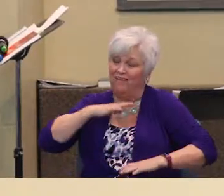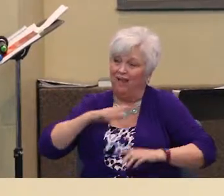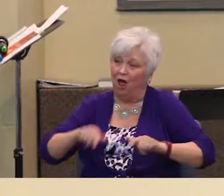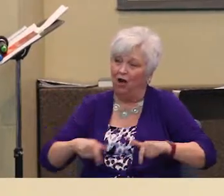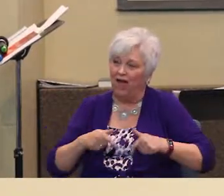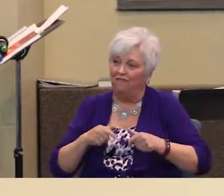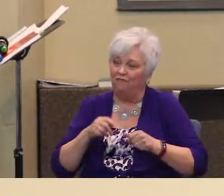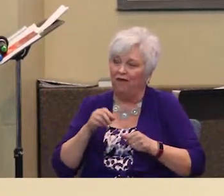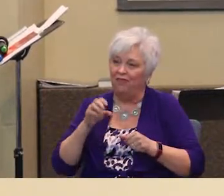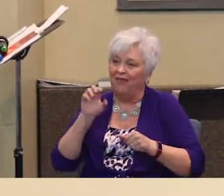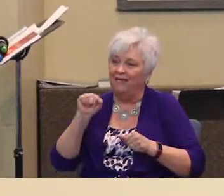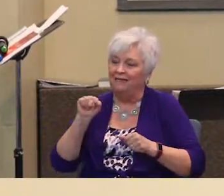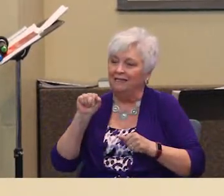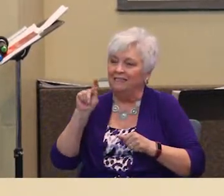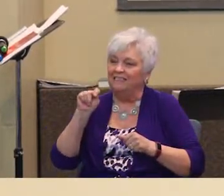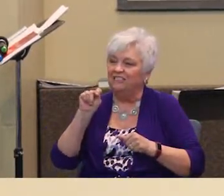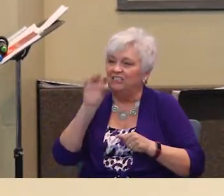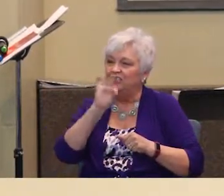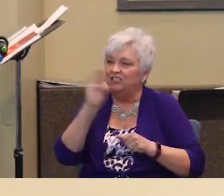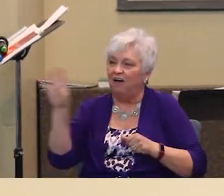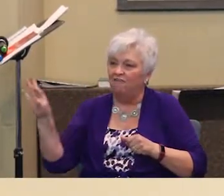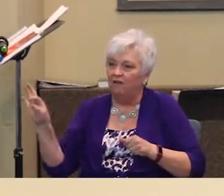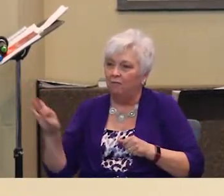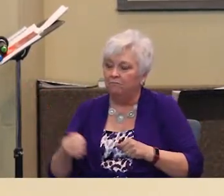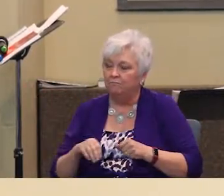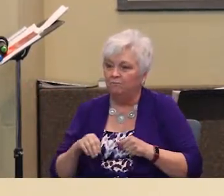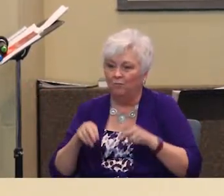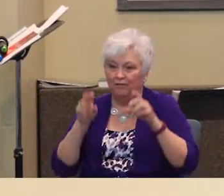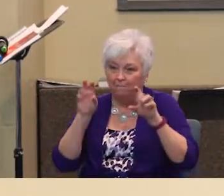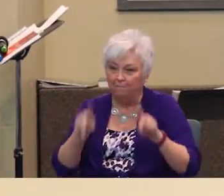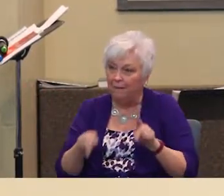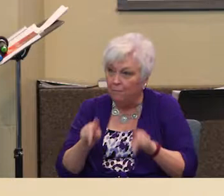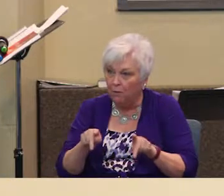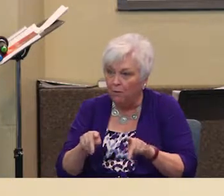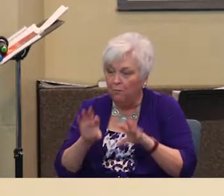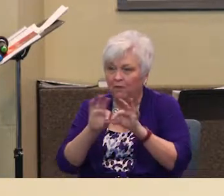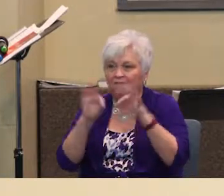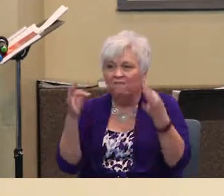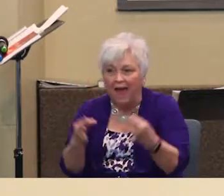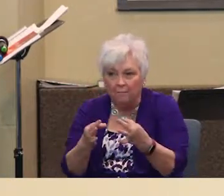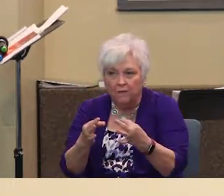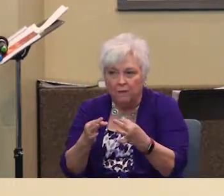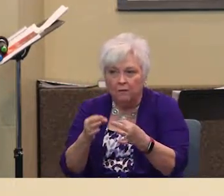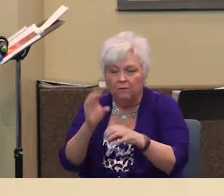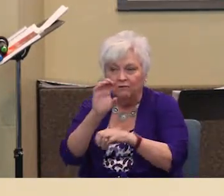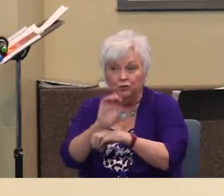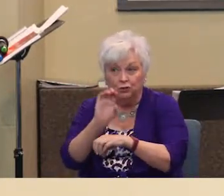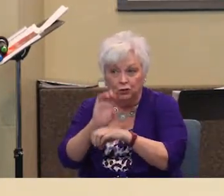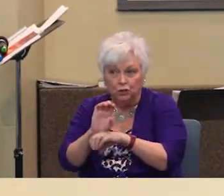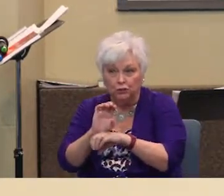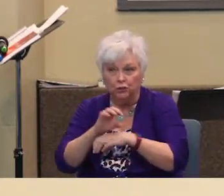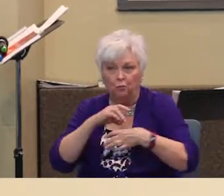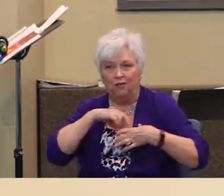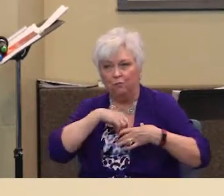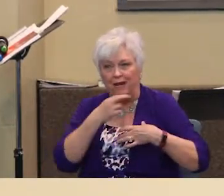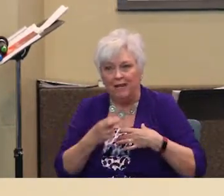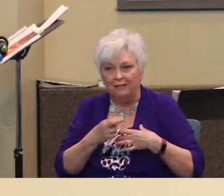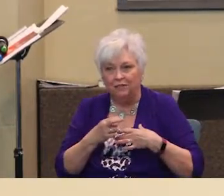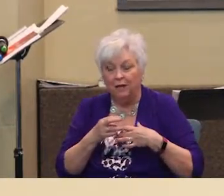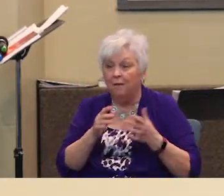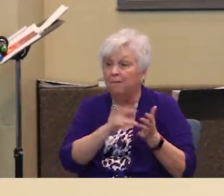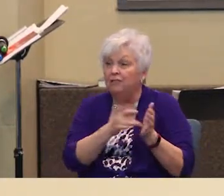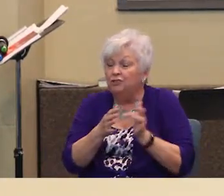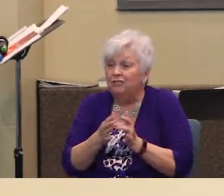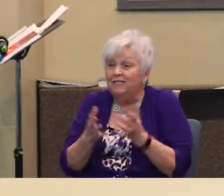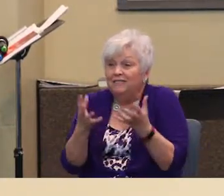with work, with family, even with church and religion. But Jesus wants us to fill